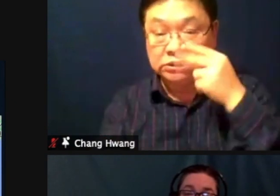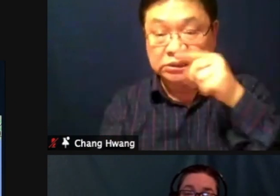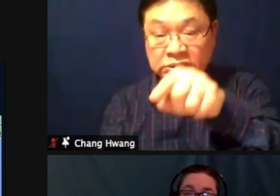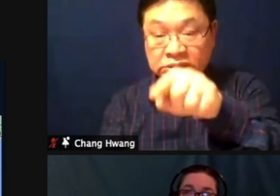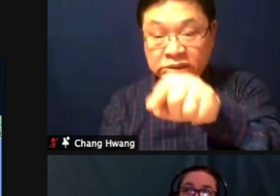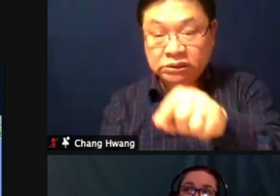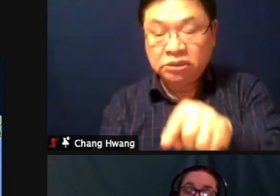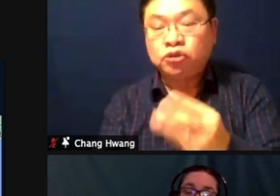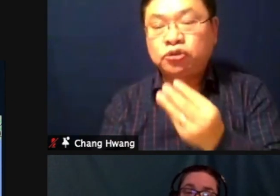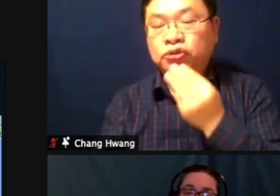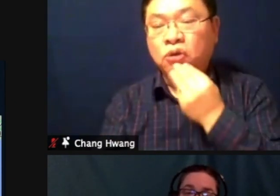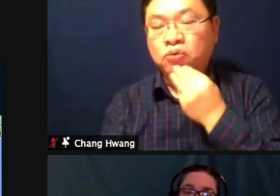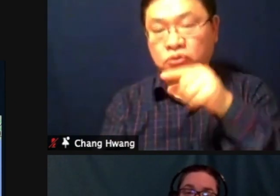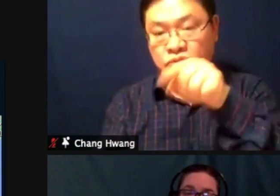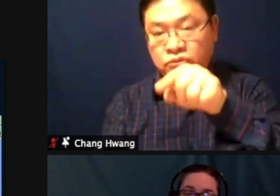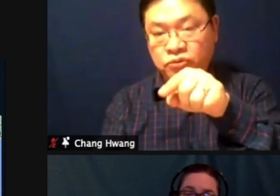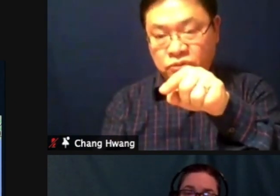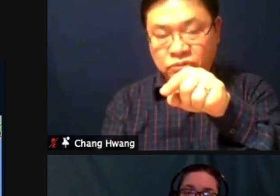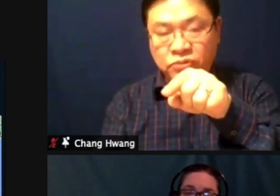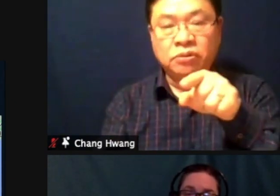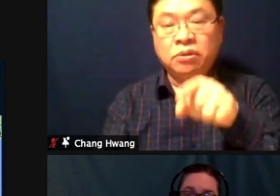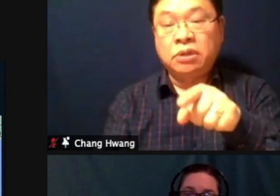So now you can see this red star here, that's Seoul.